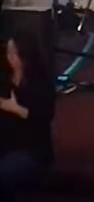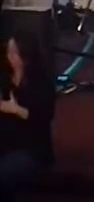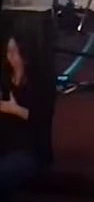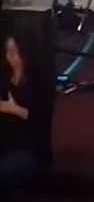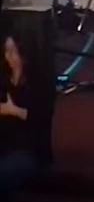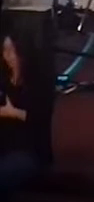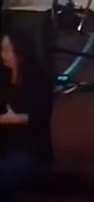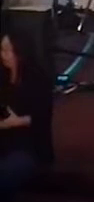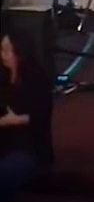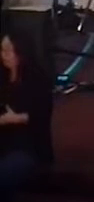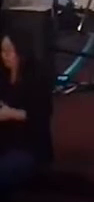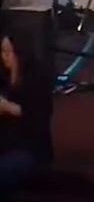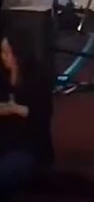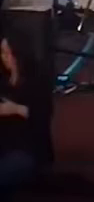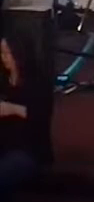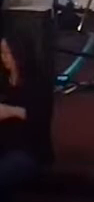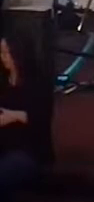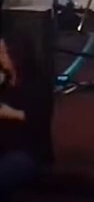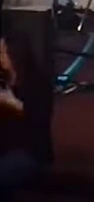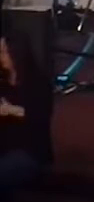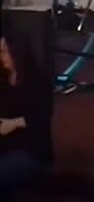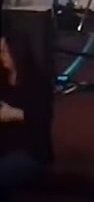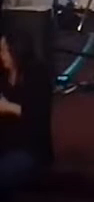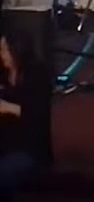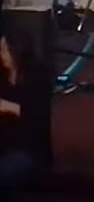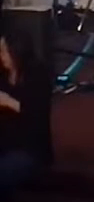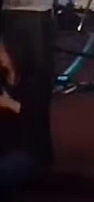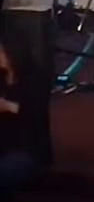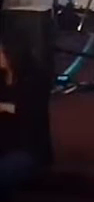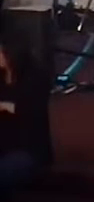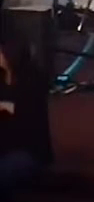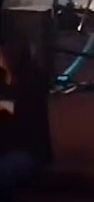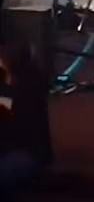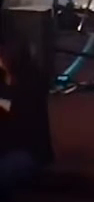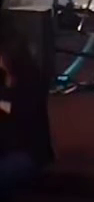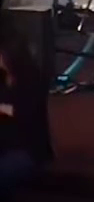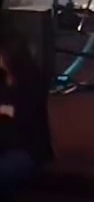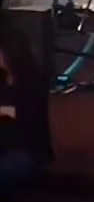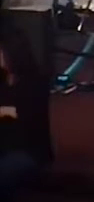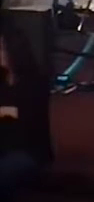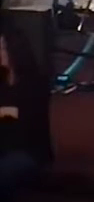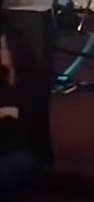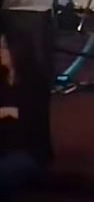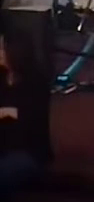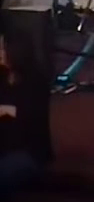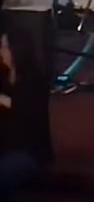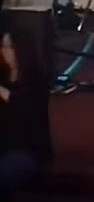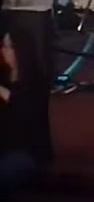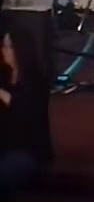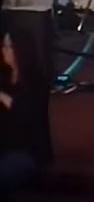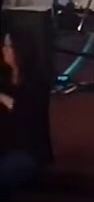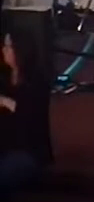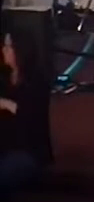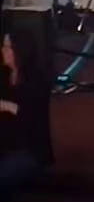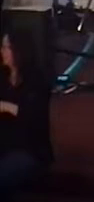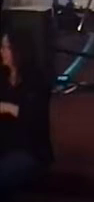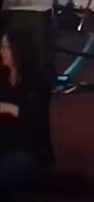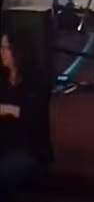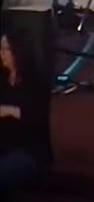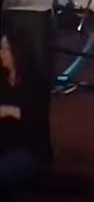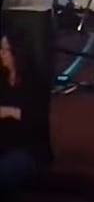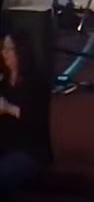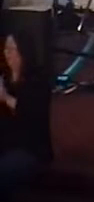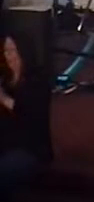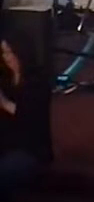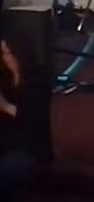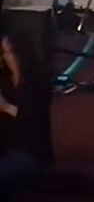went to Hades. He went to the waiting place because he didn't get to go to paradise because he wasn't a very good person. He didn't follow God. He didn't